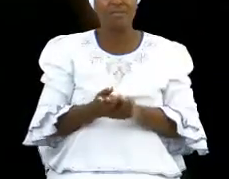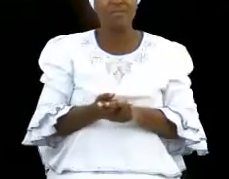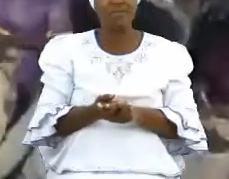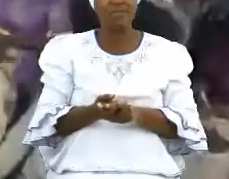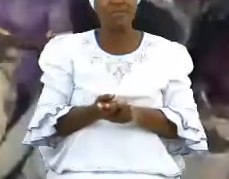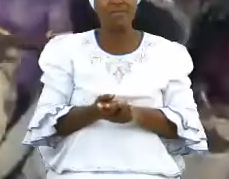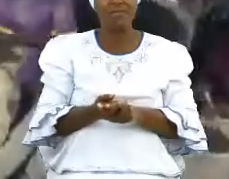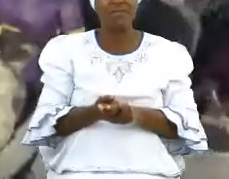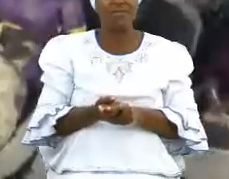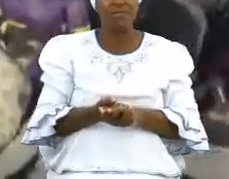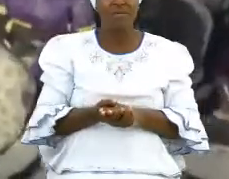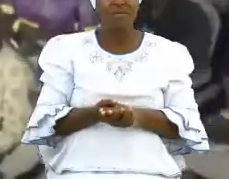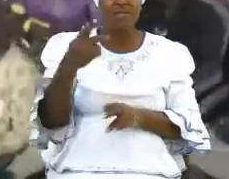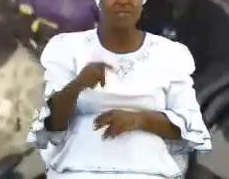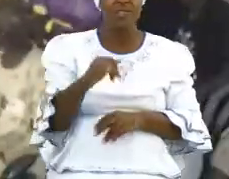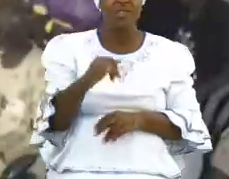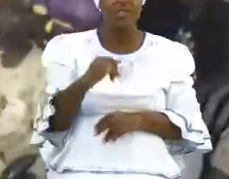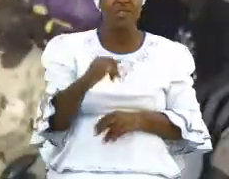Of the Messiah